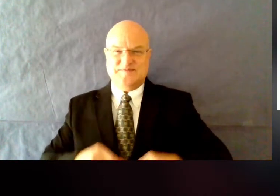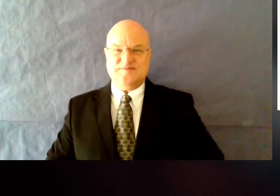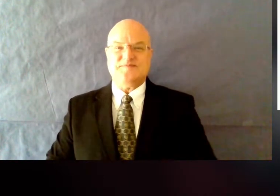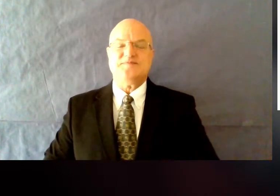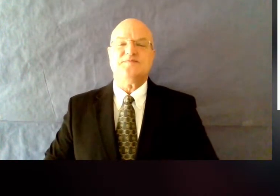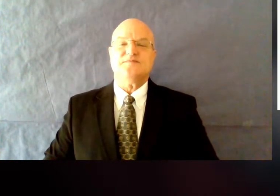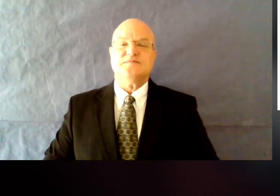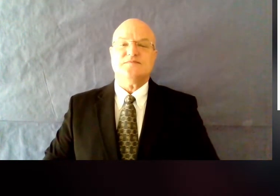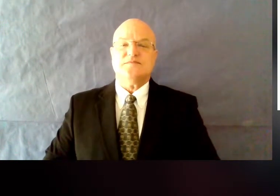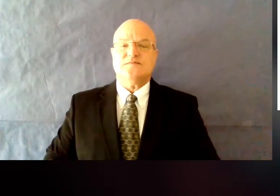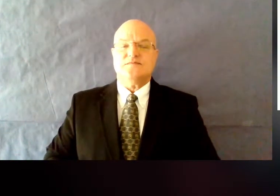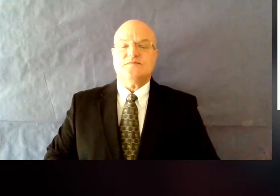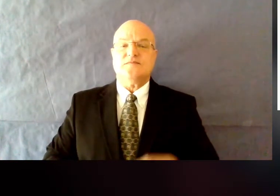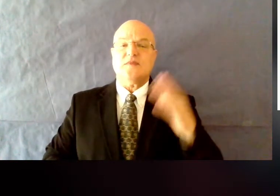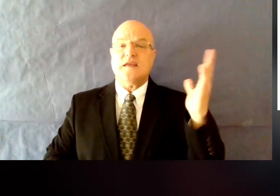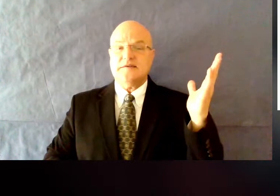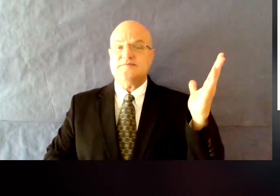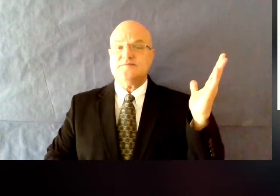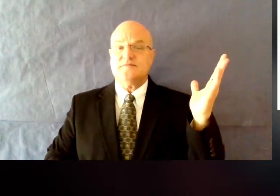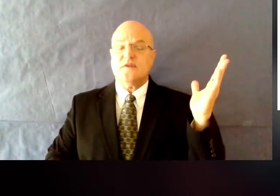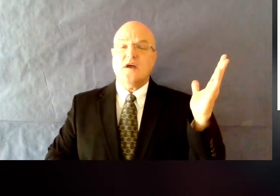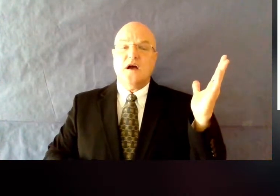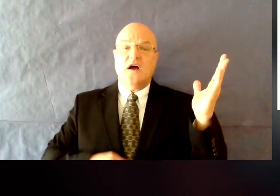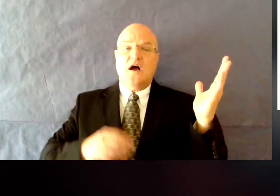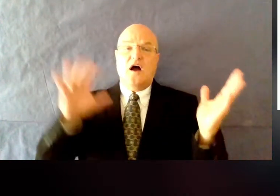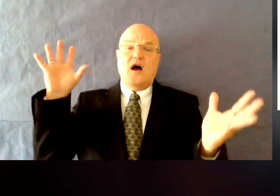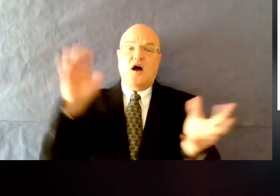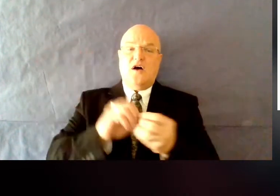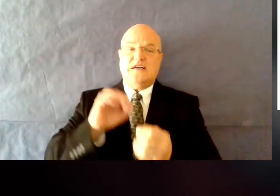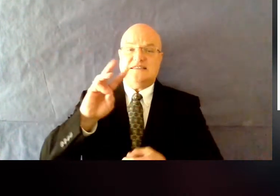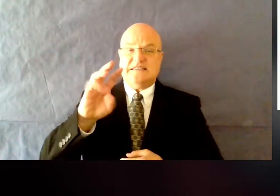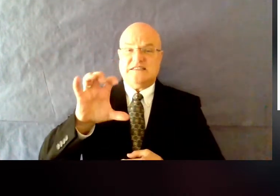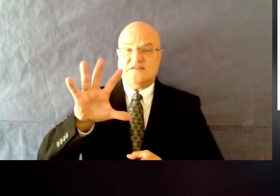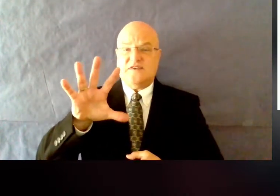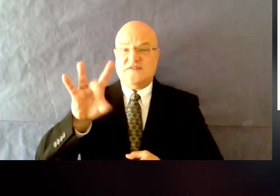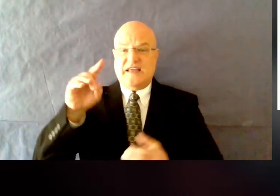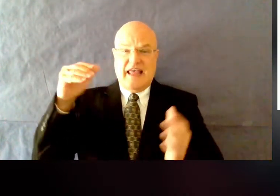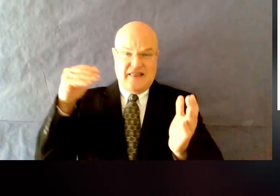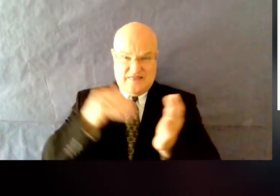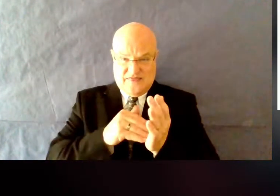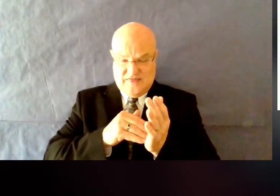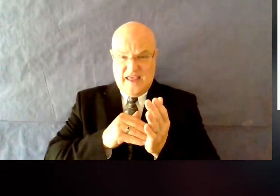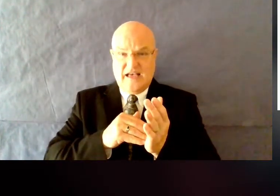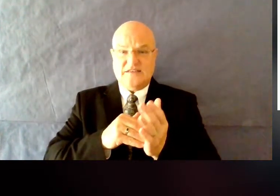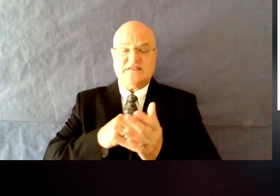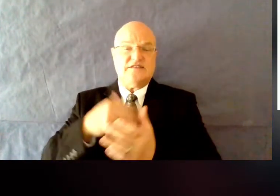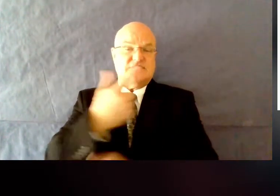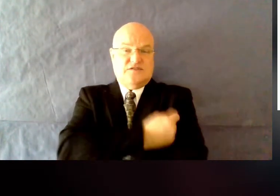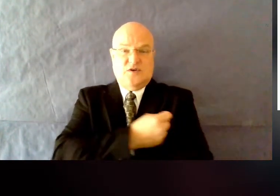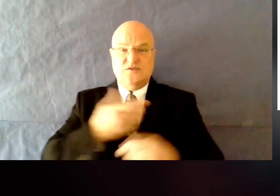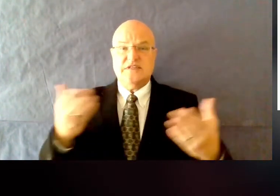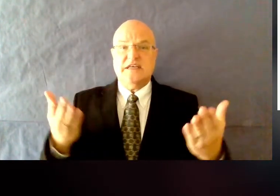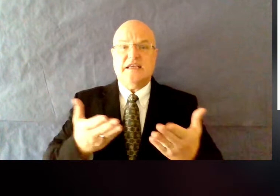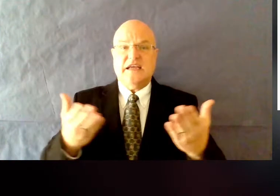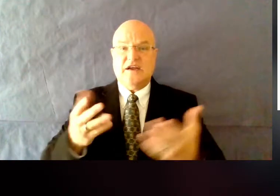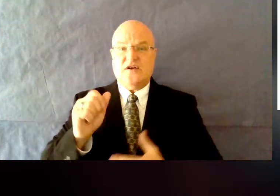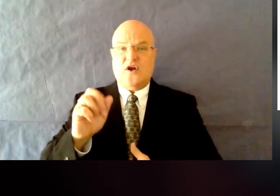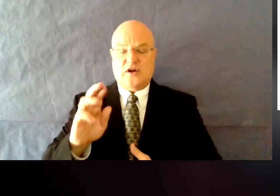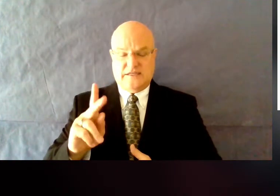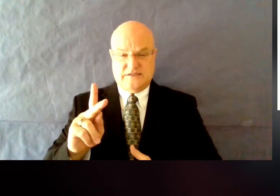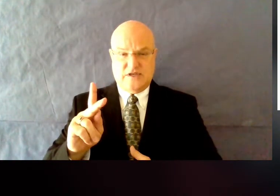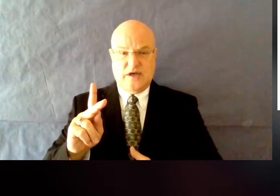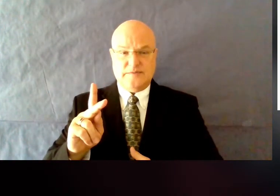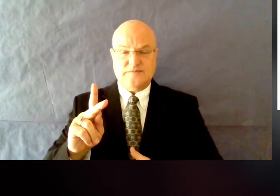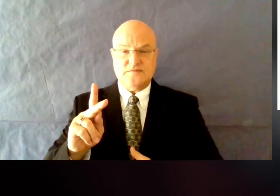First, you'll see that all total we've received 658,000 doses here in Arkansas.